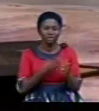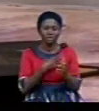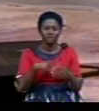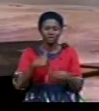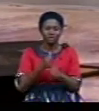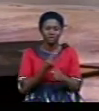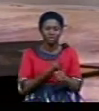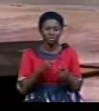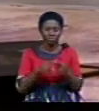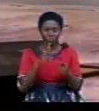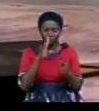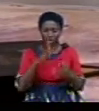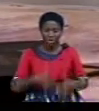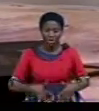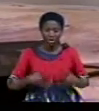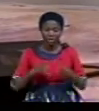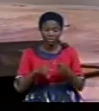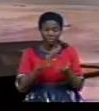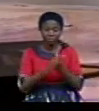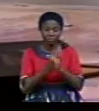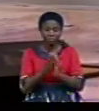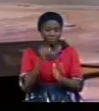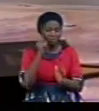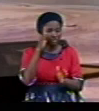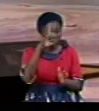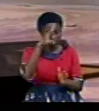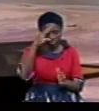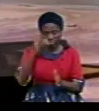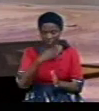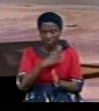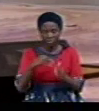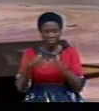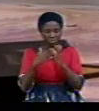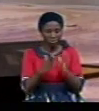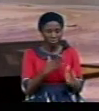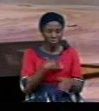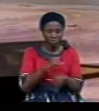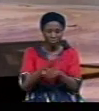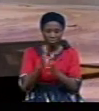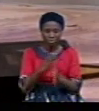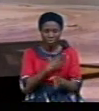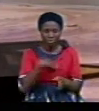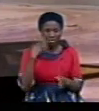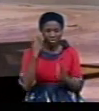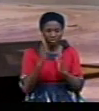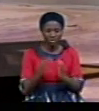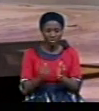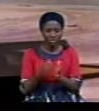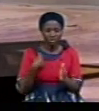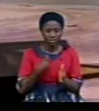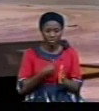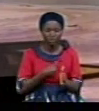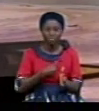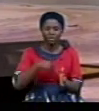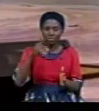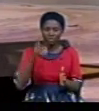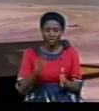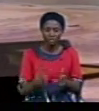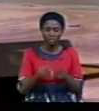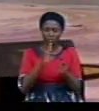to be the man the woman the leader the worker and the minister will to be in Jesus name